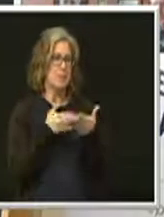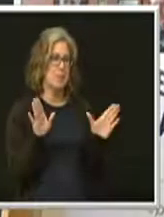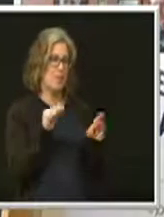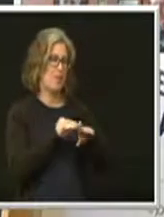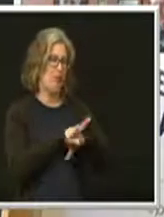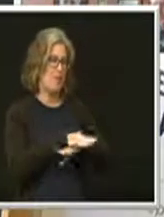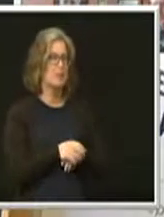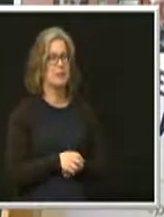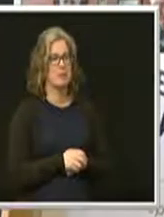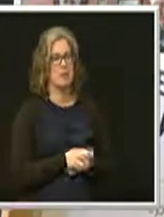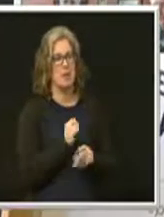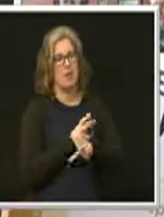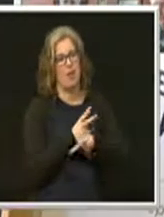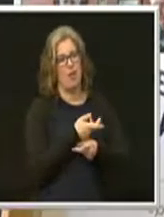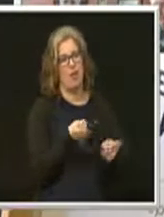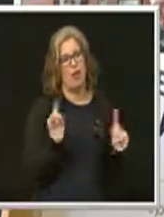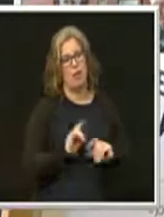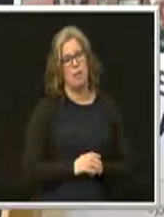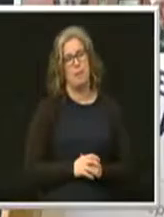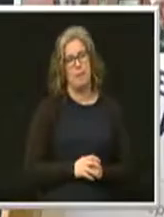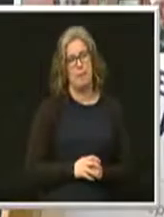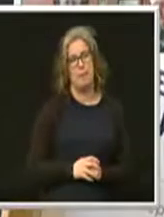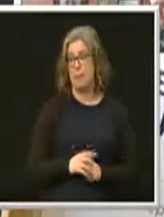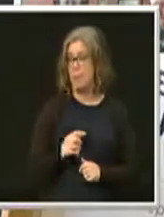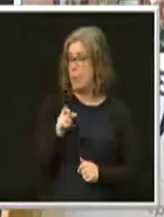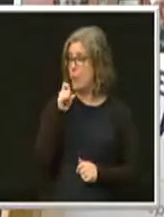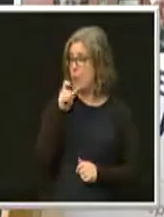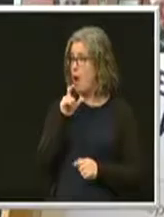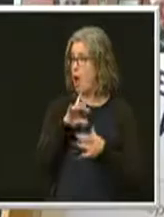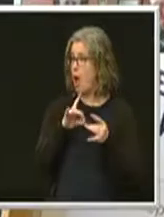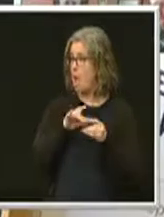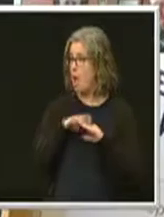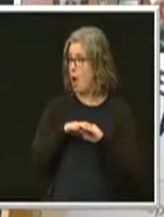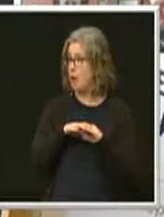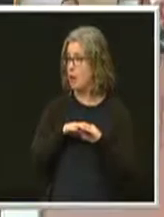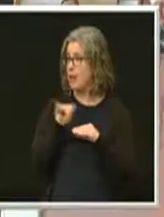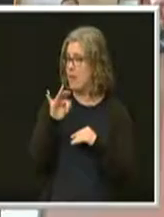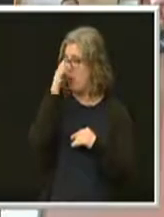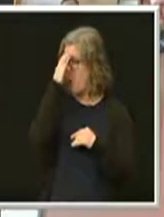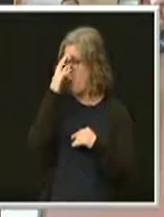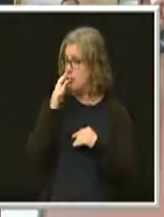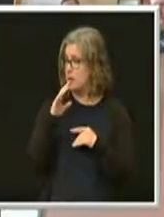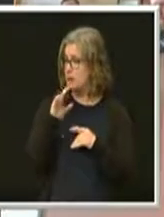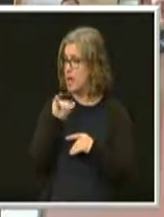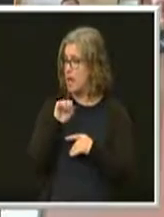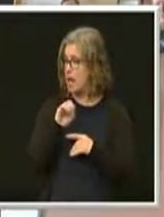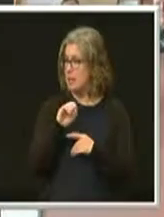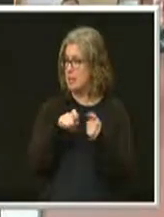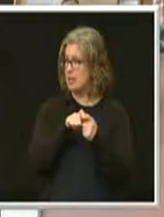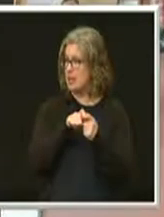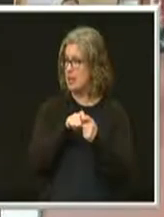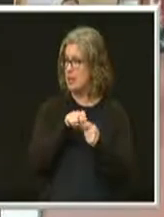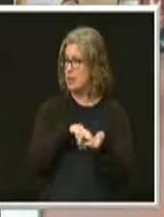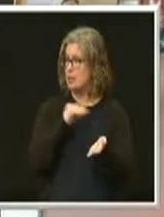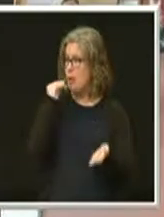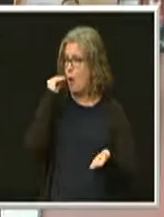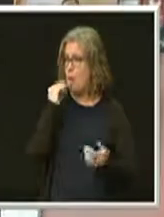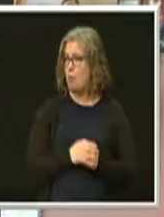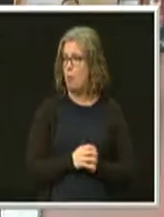advice, and be careful out there. So are we're not commenting on if we know if there's a case at a specific nursing home?